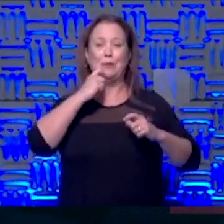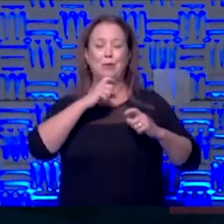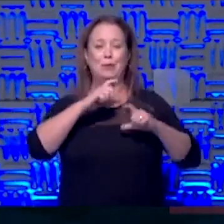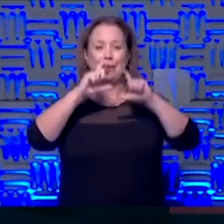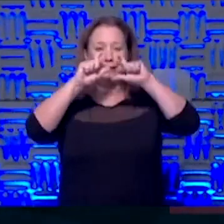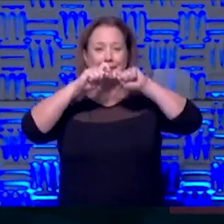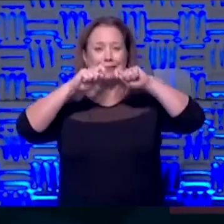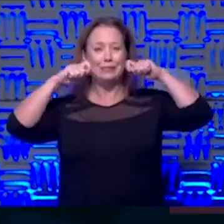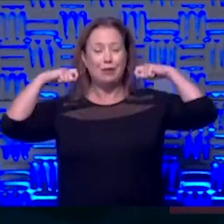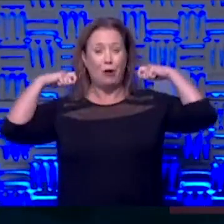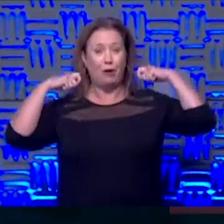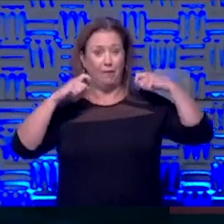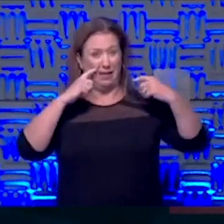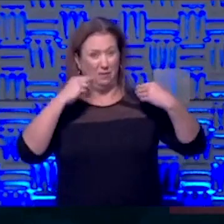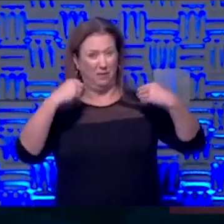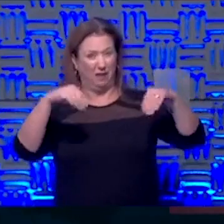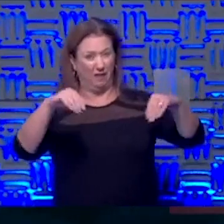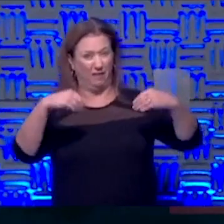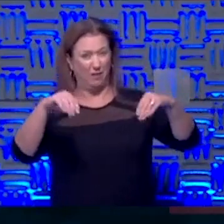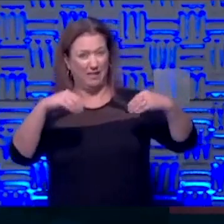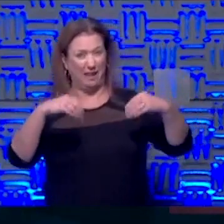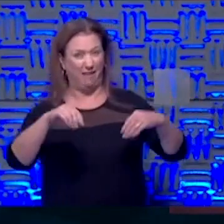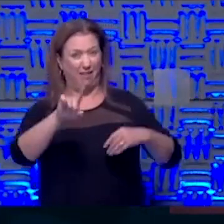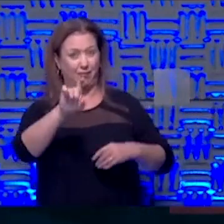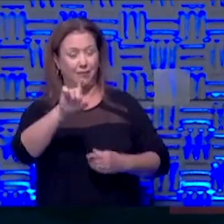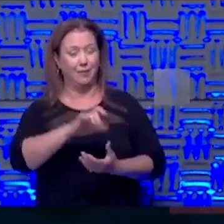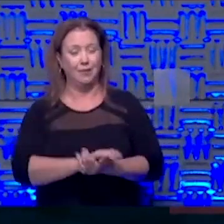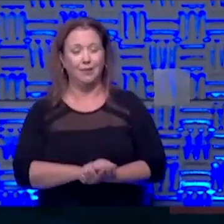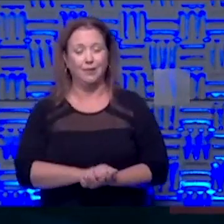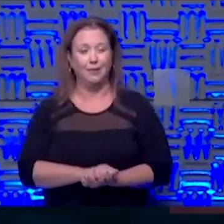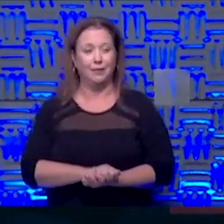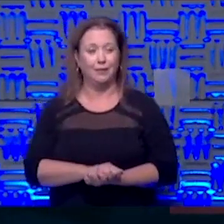looking. Are those for sale?